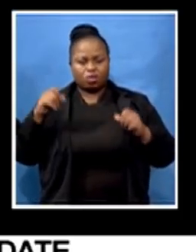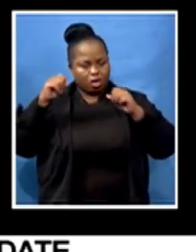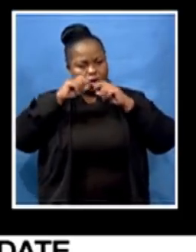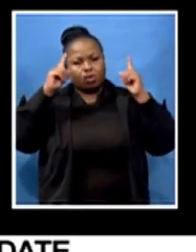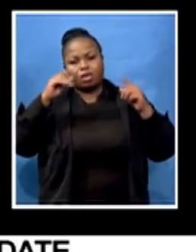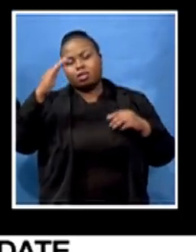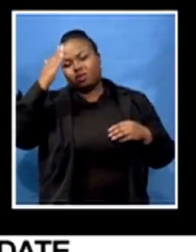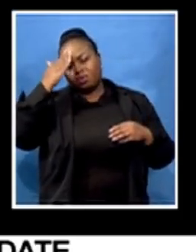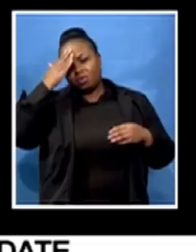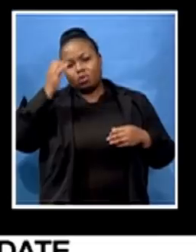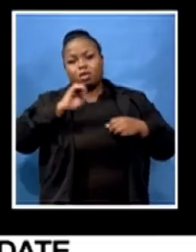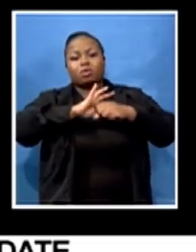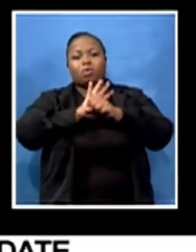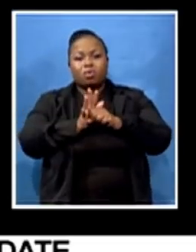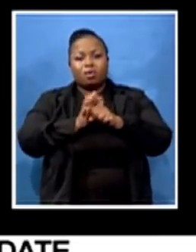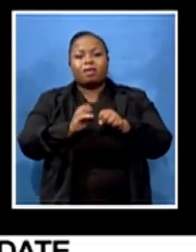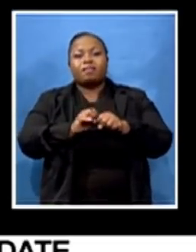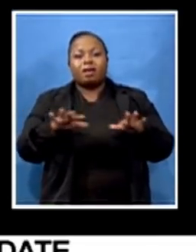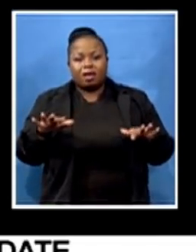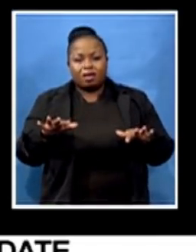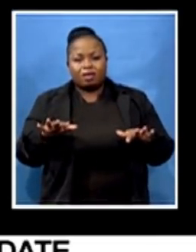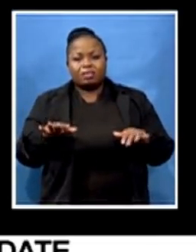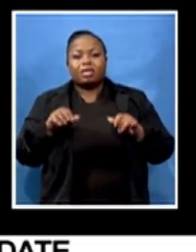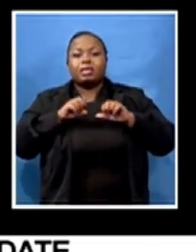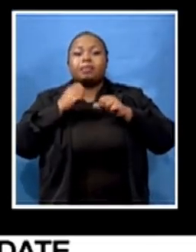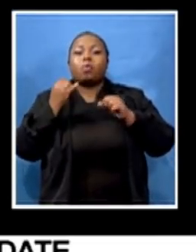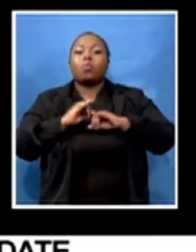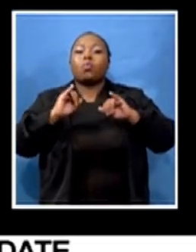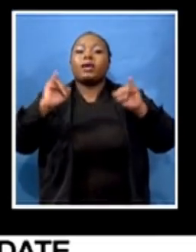mobility, on proximity, and on density.